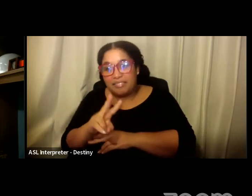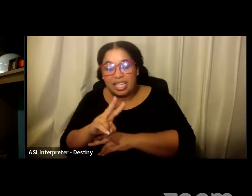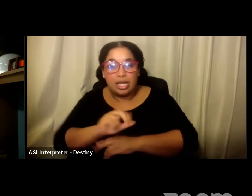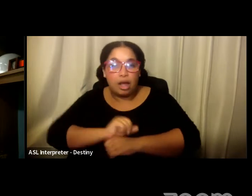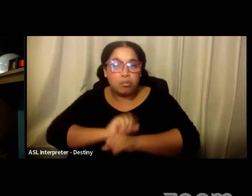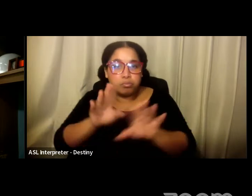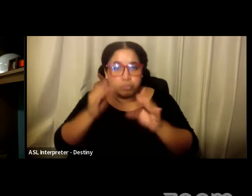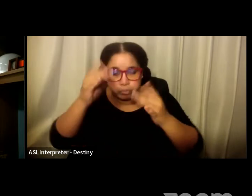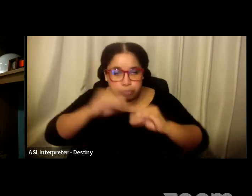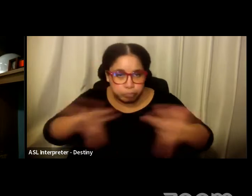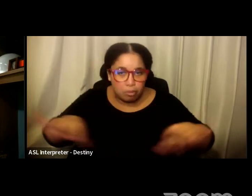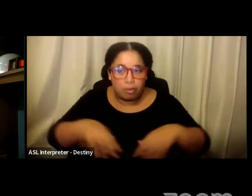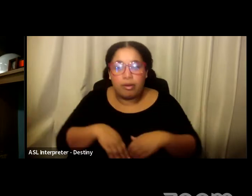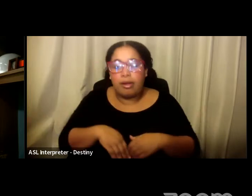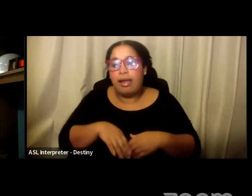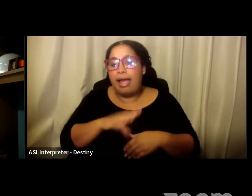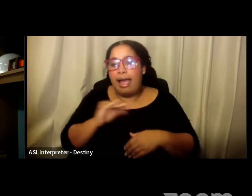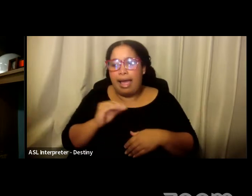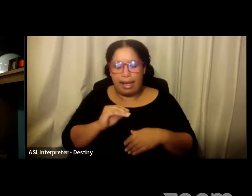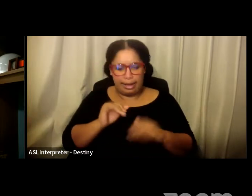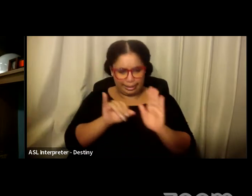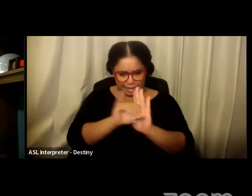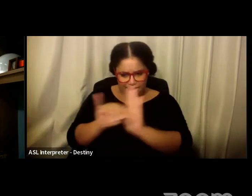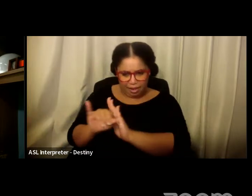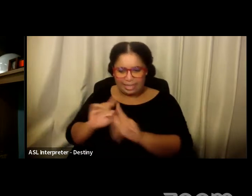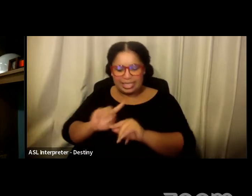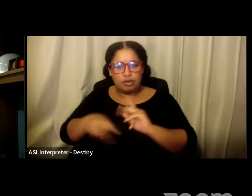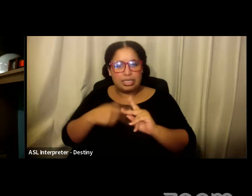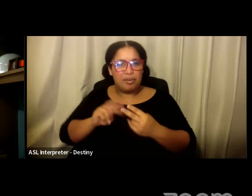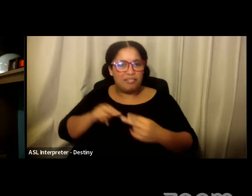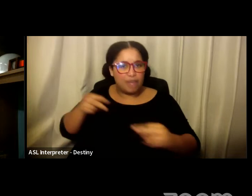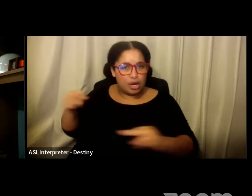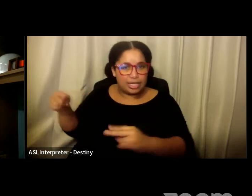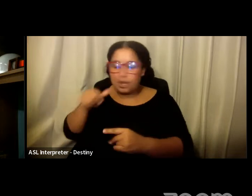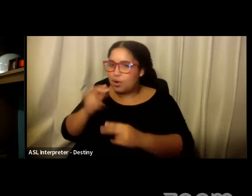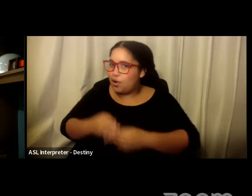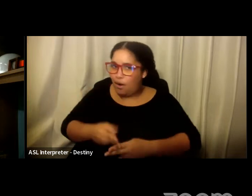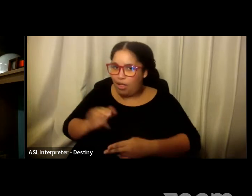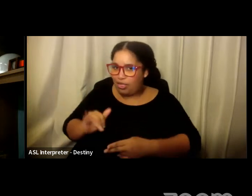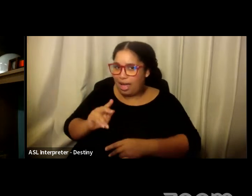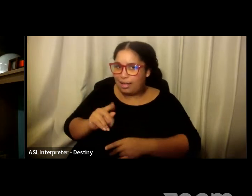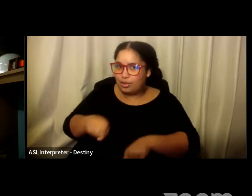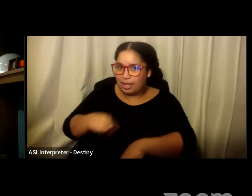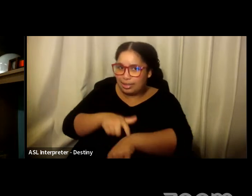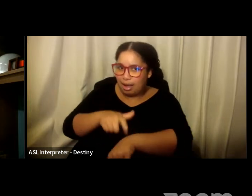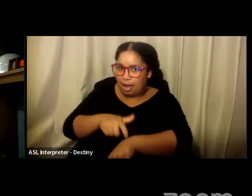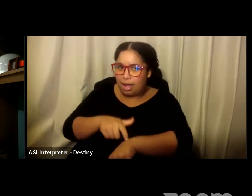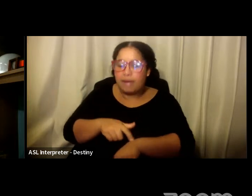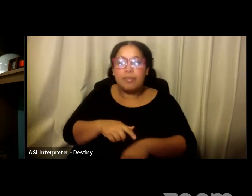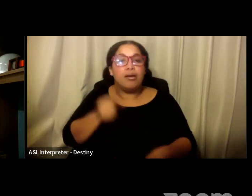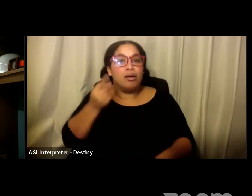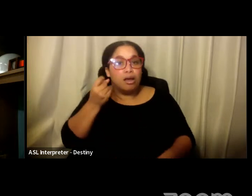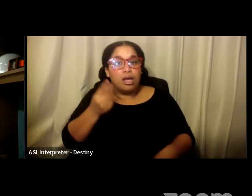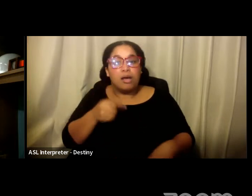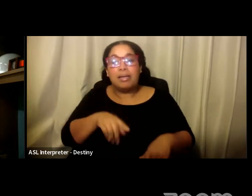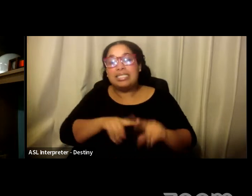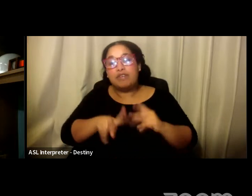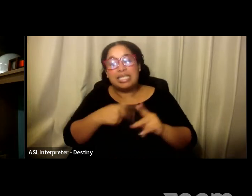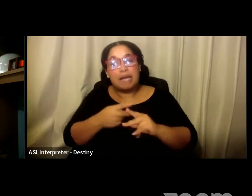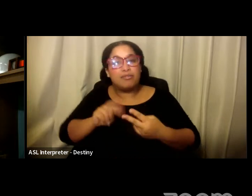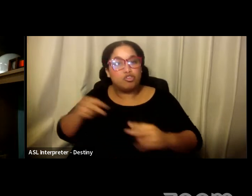and, characterizing variants, although they were not called variants at the time, but characterizing these different